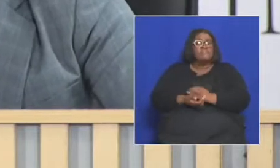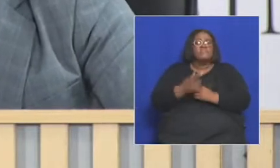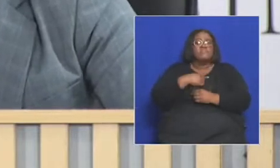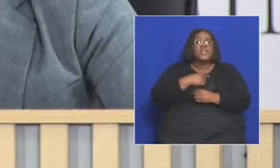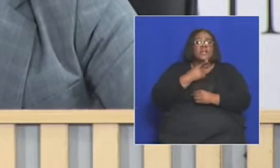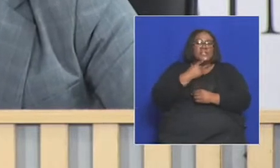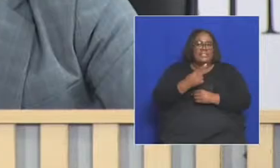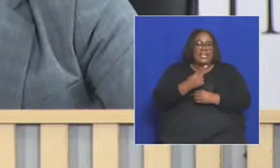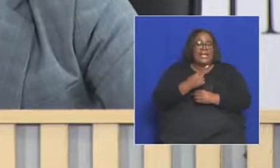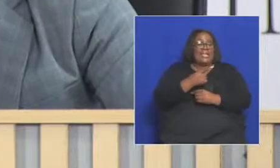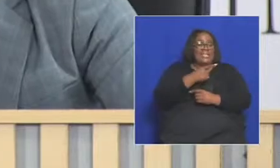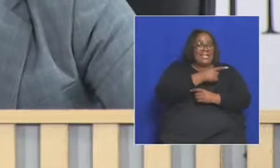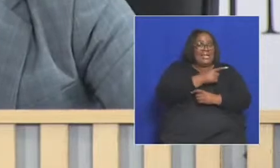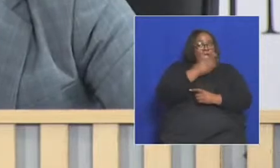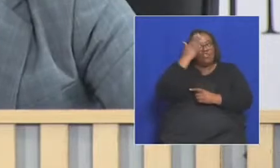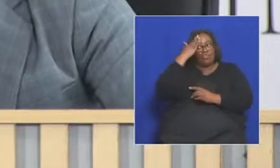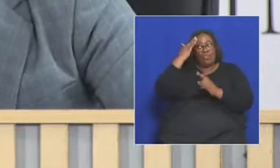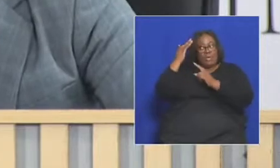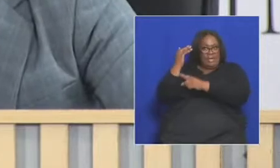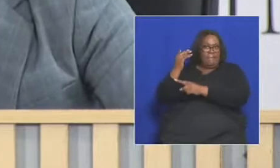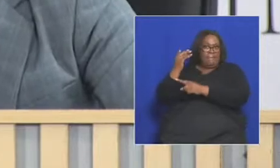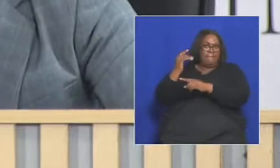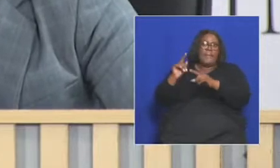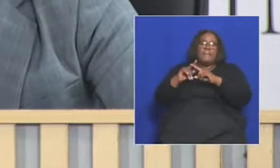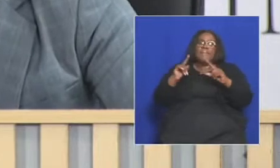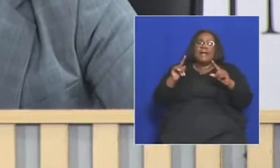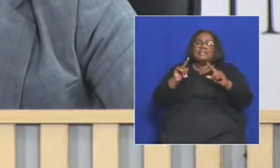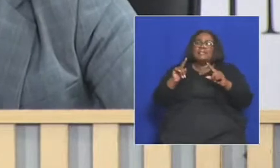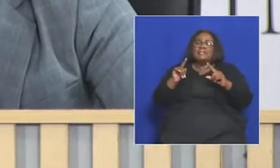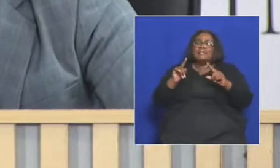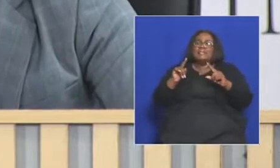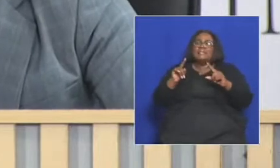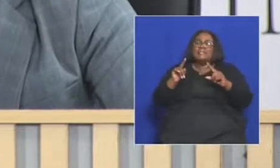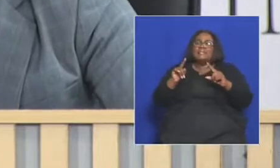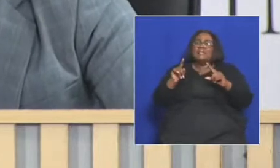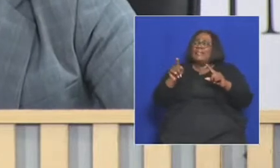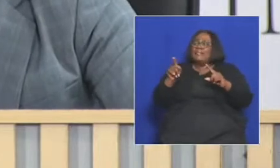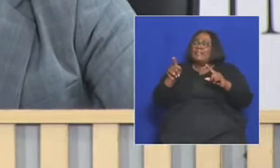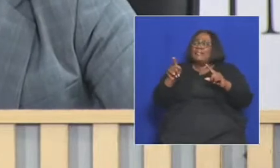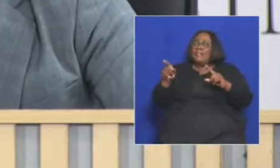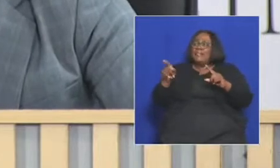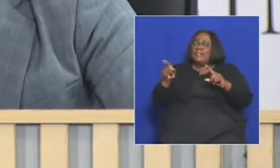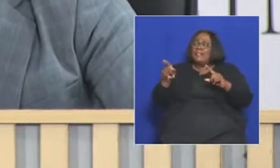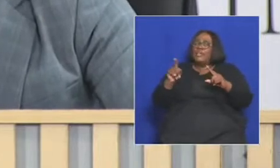know him. They didn't have a relationship, yes, but he's someone that you can talk to.